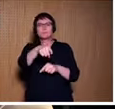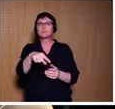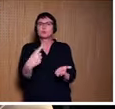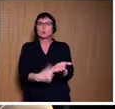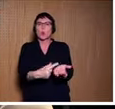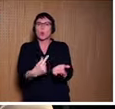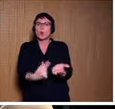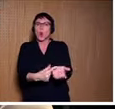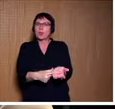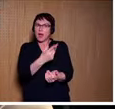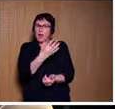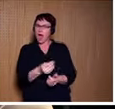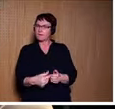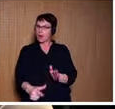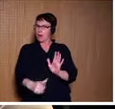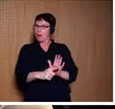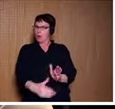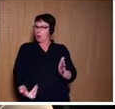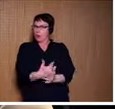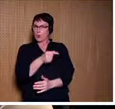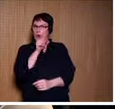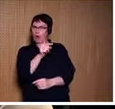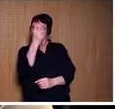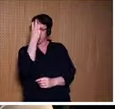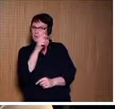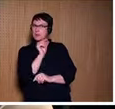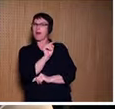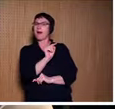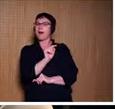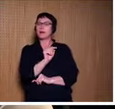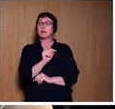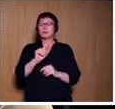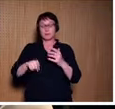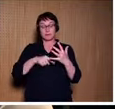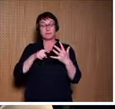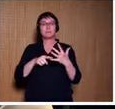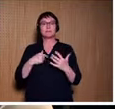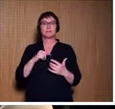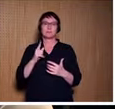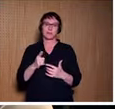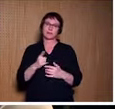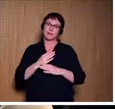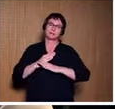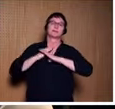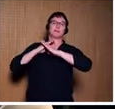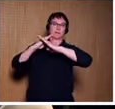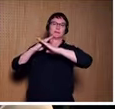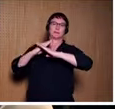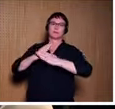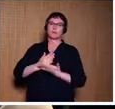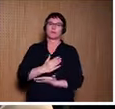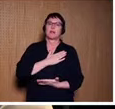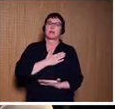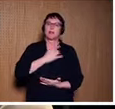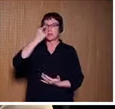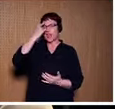Yulia mentioned. And then finally, we need to defend. We need to defend our rights. They are more fragile than we think,